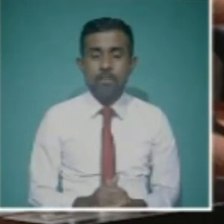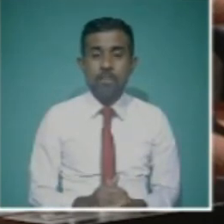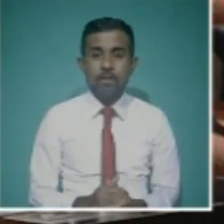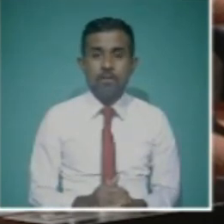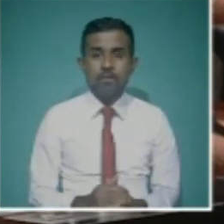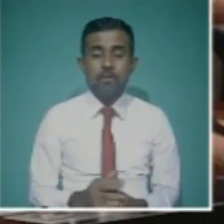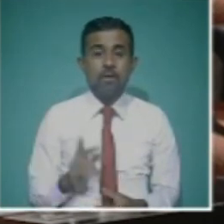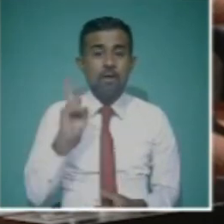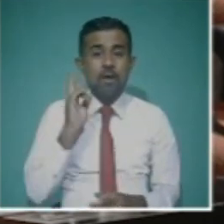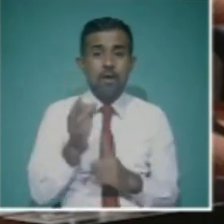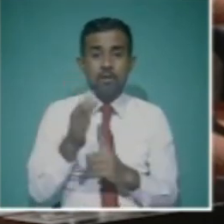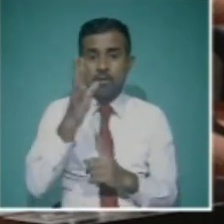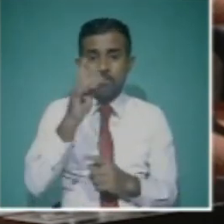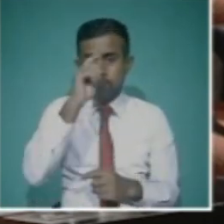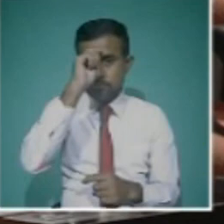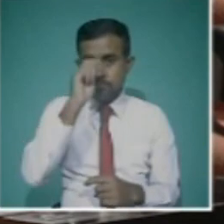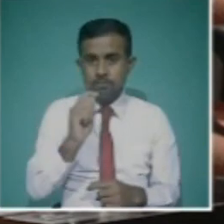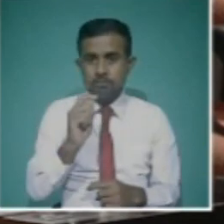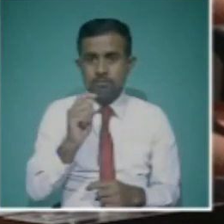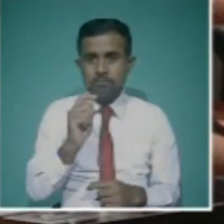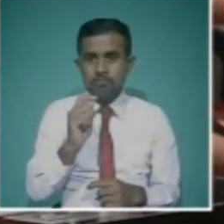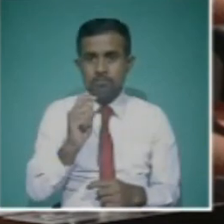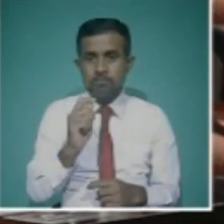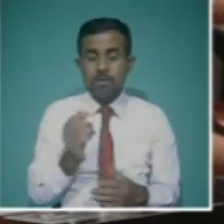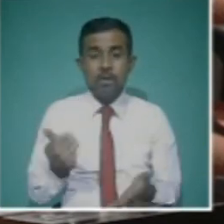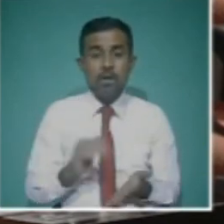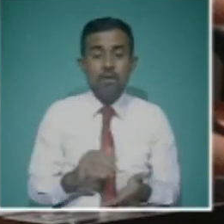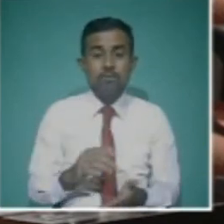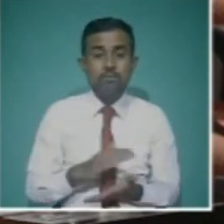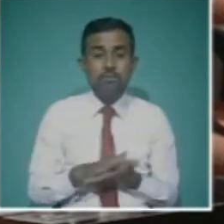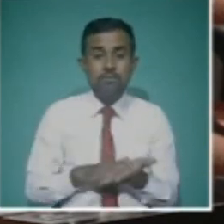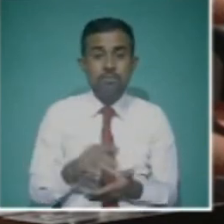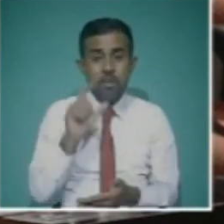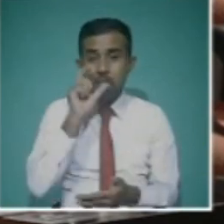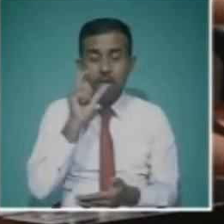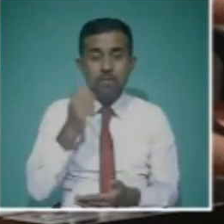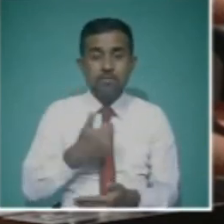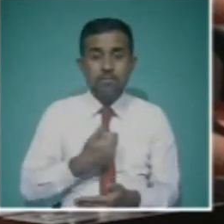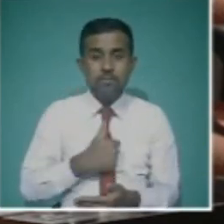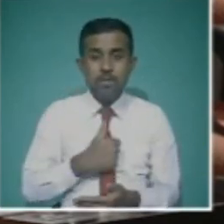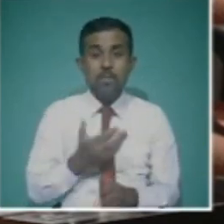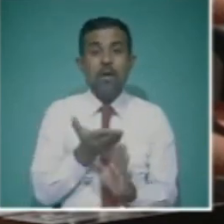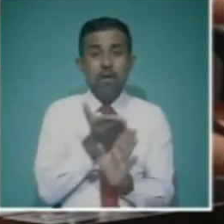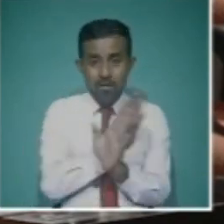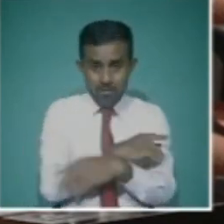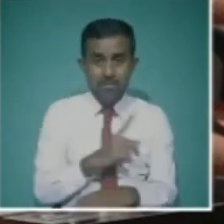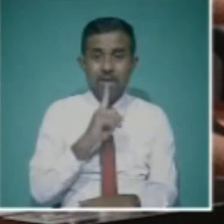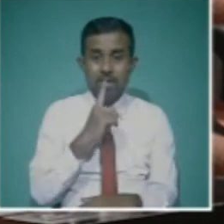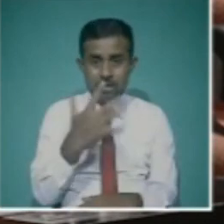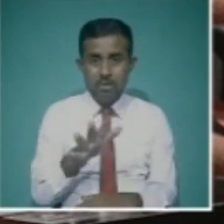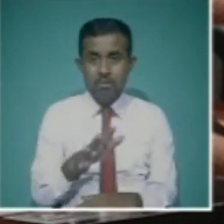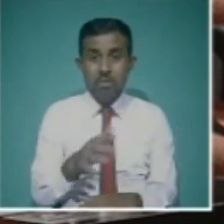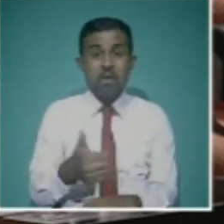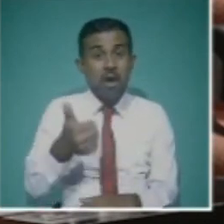our critiques with regards to the annual budgets, we have been repeatedly saying that that is a must. And today, more